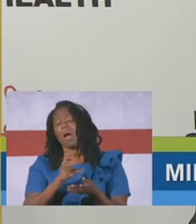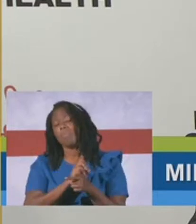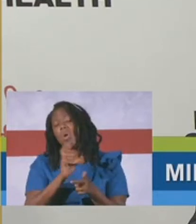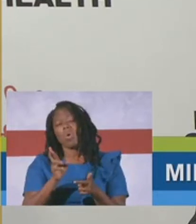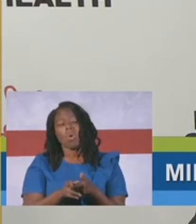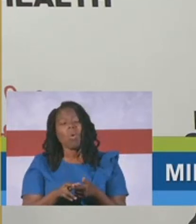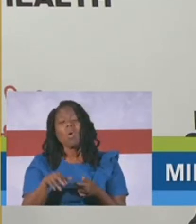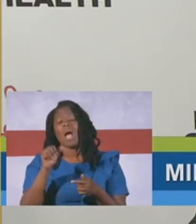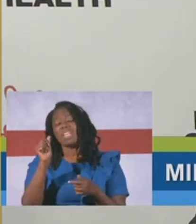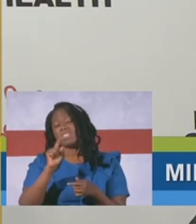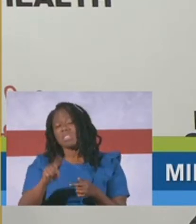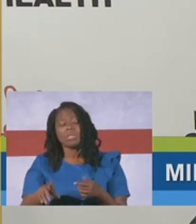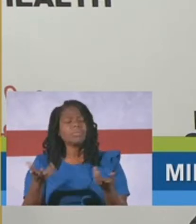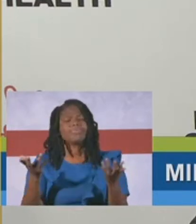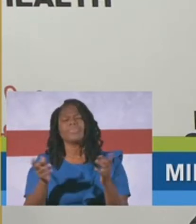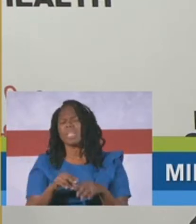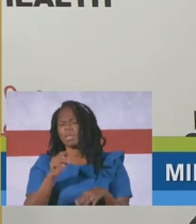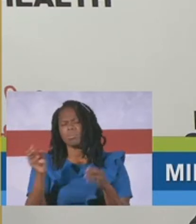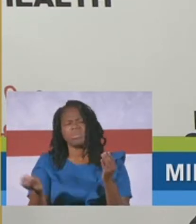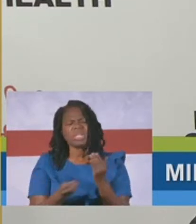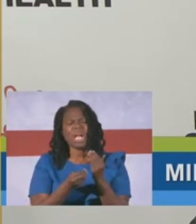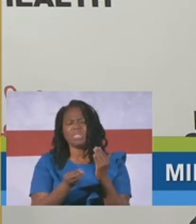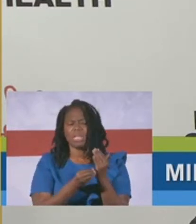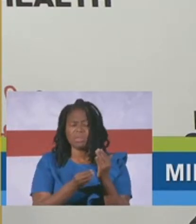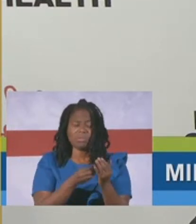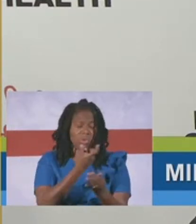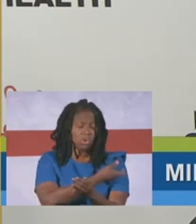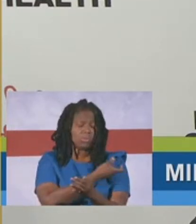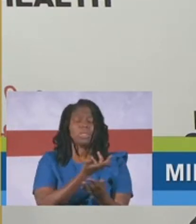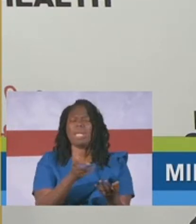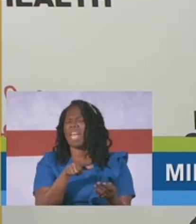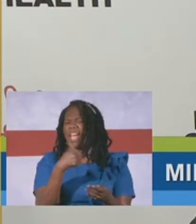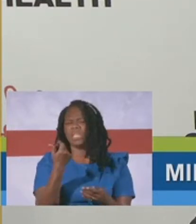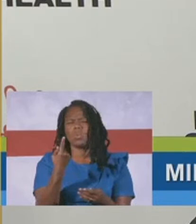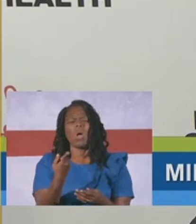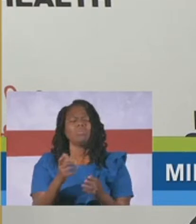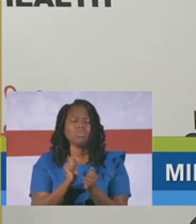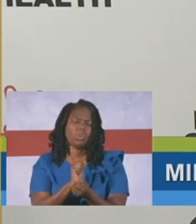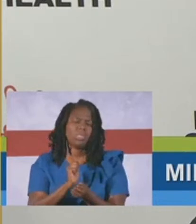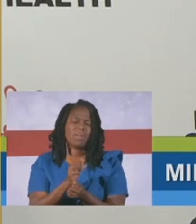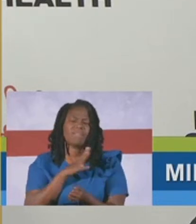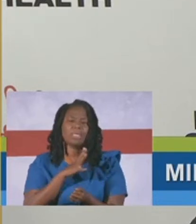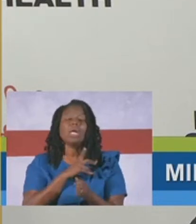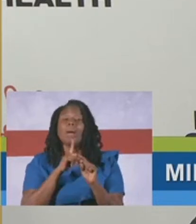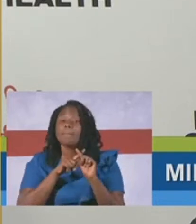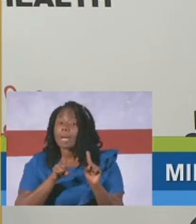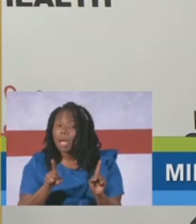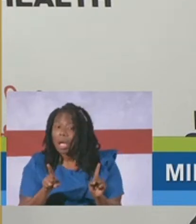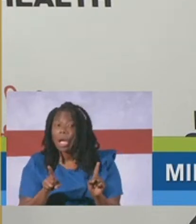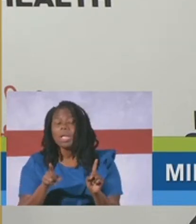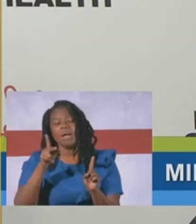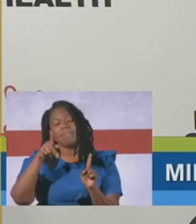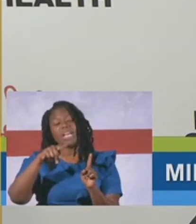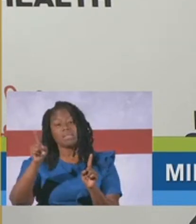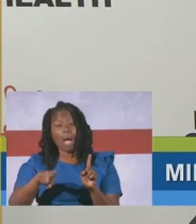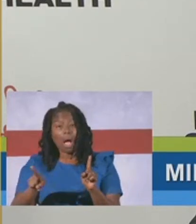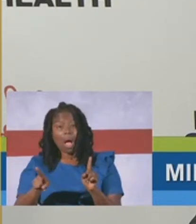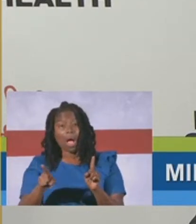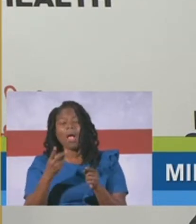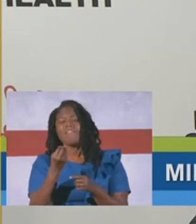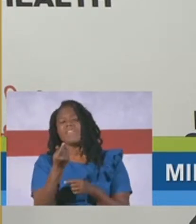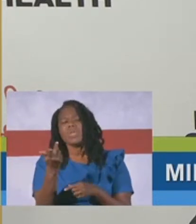stop, but the first and second doses of Pfizer vaccines will be temporarily suspended for a few days.